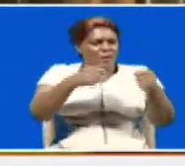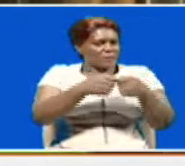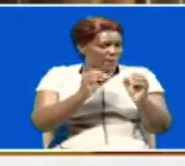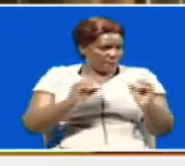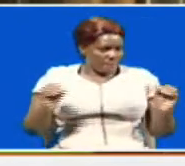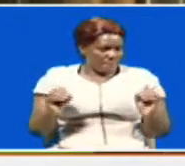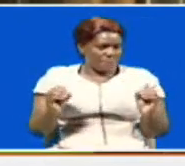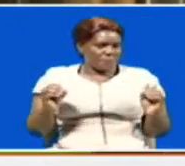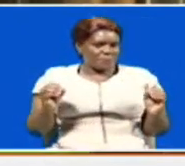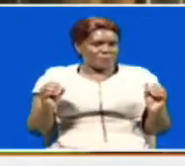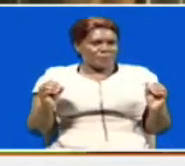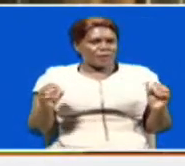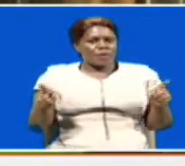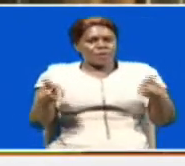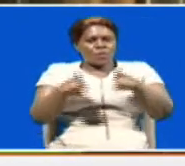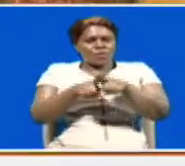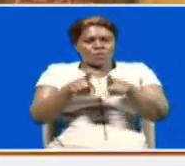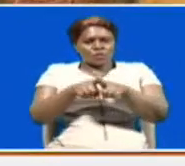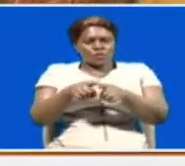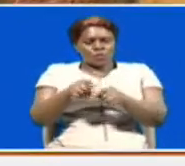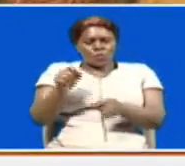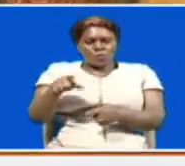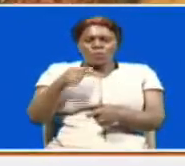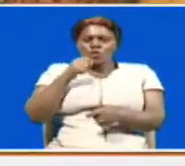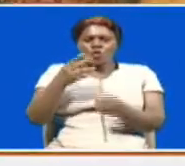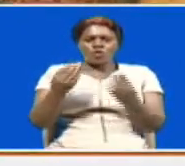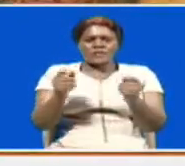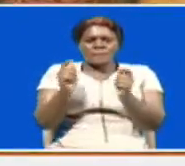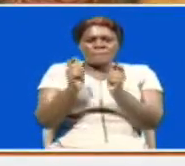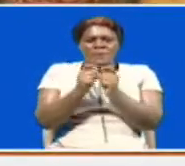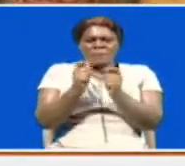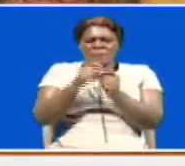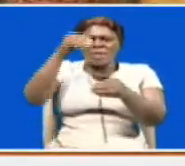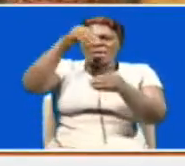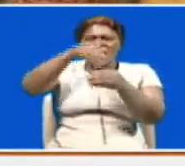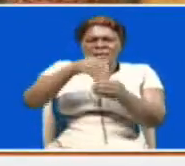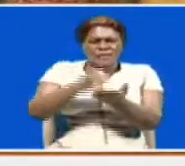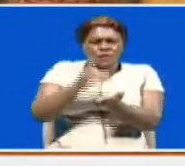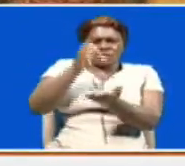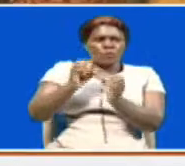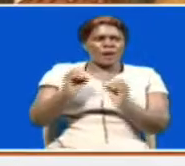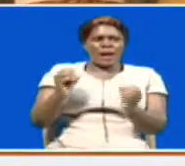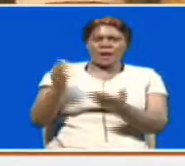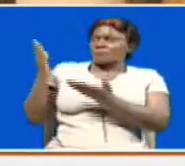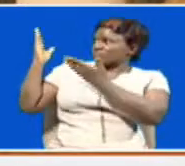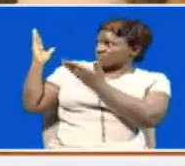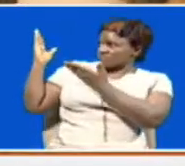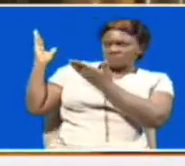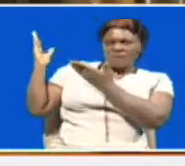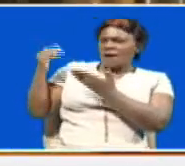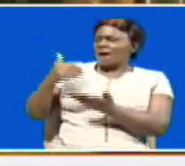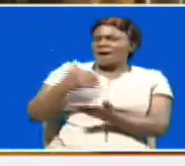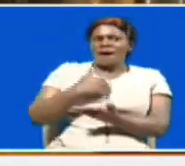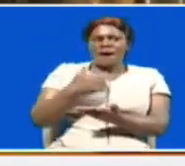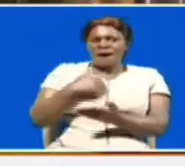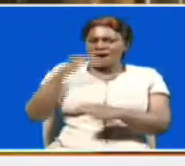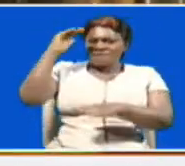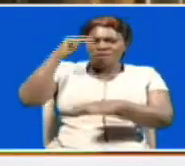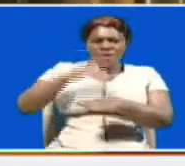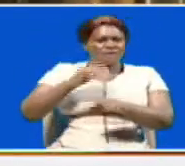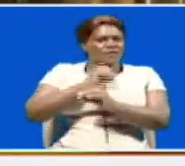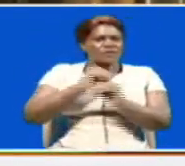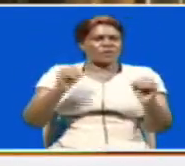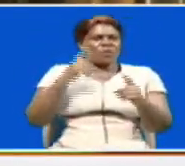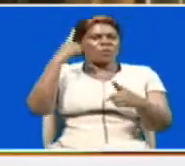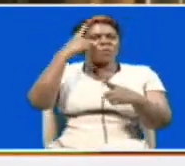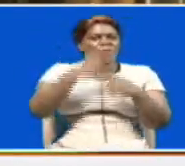na pia hiyo mbegu si rahisi dudu iingie ndani. Ukiweka kwa chupa, aina madhara inaweza kaa